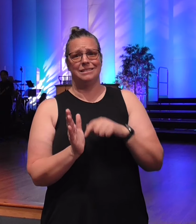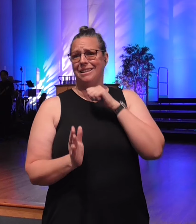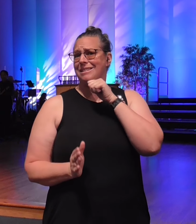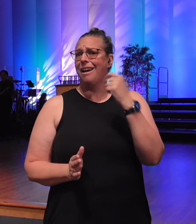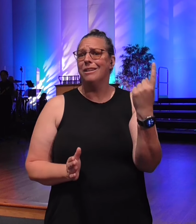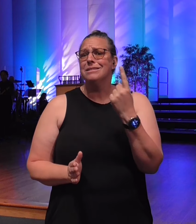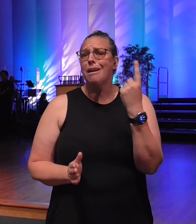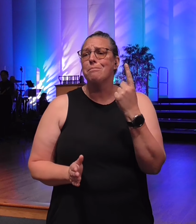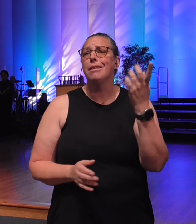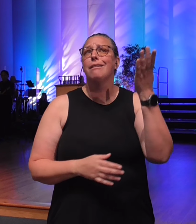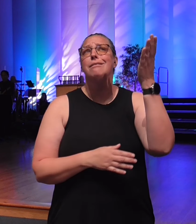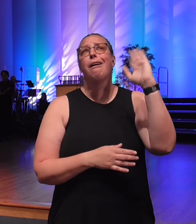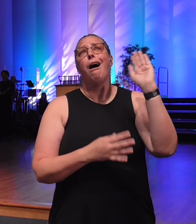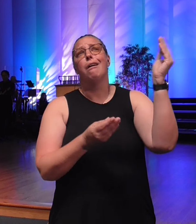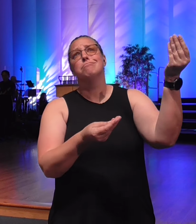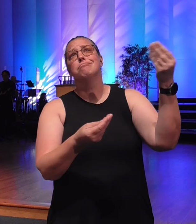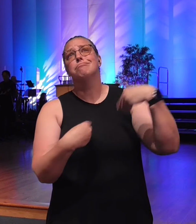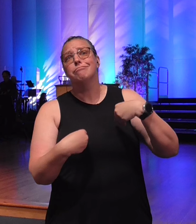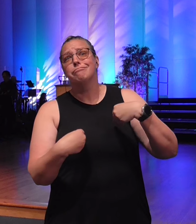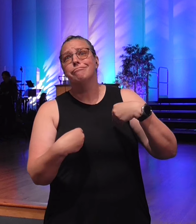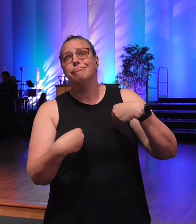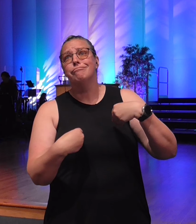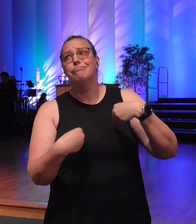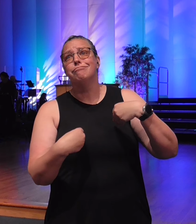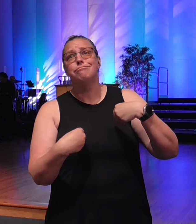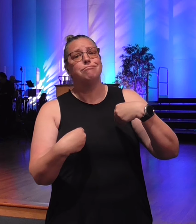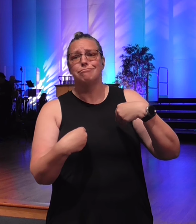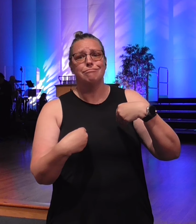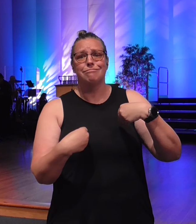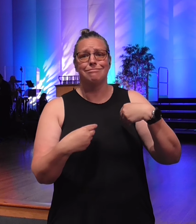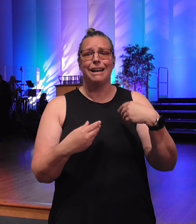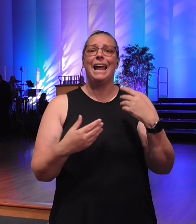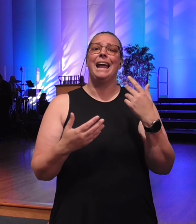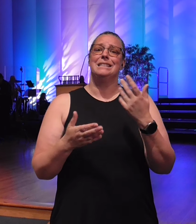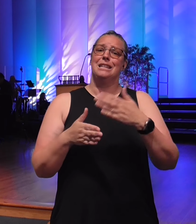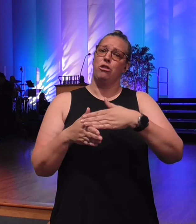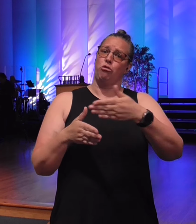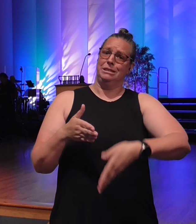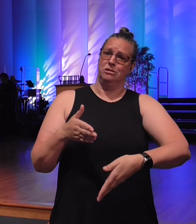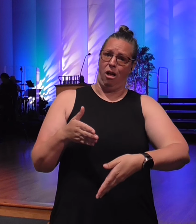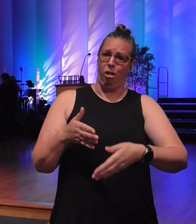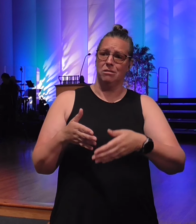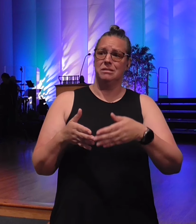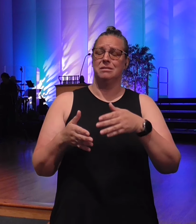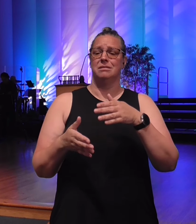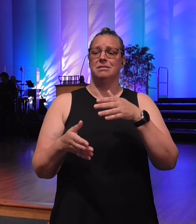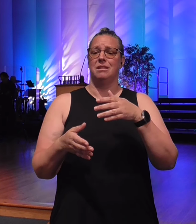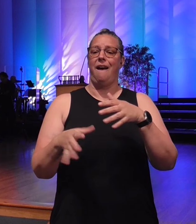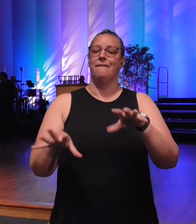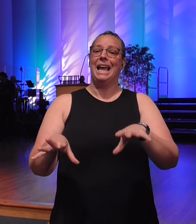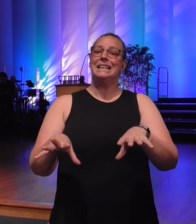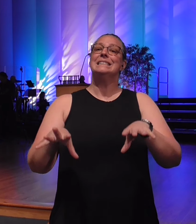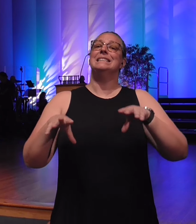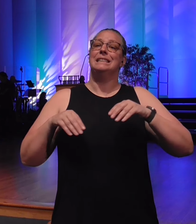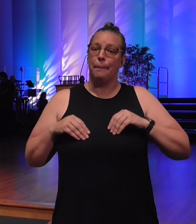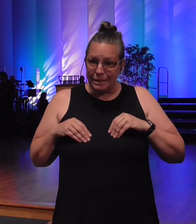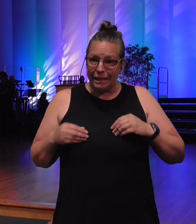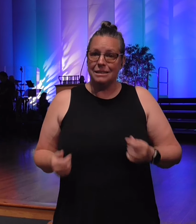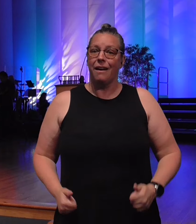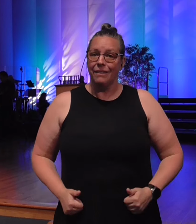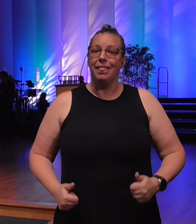something God imposed upon us, but is the logical result of the correct acceptance of